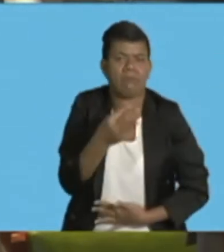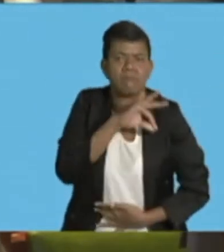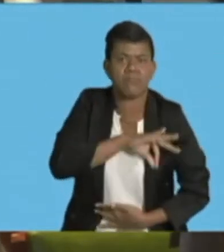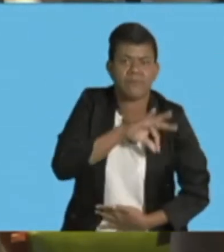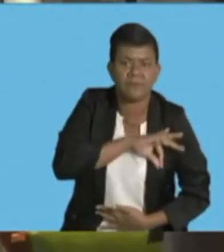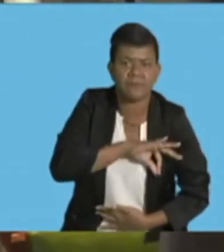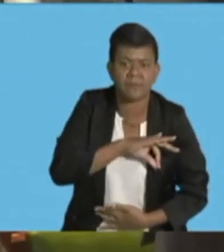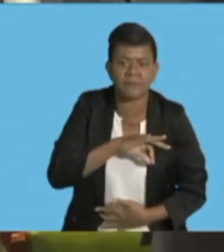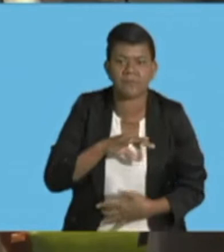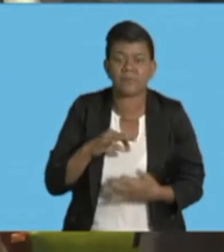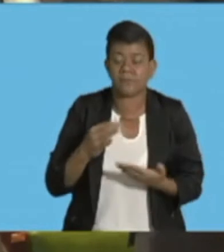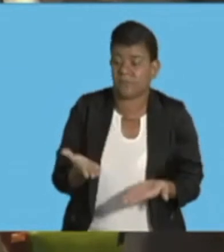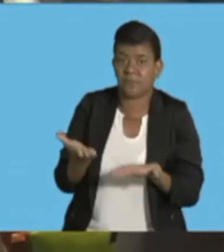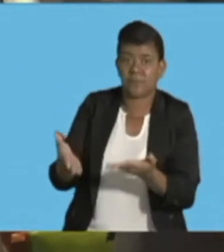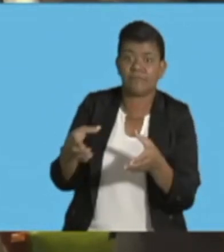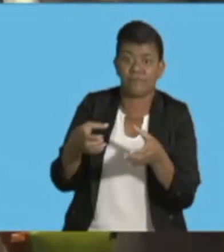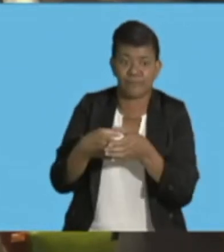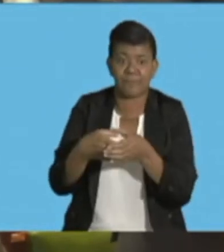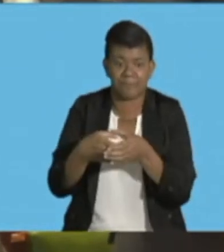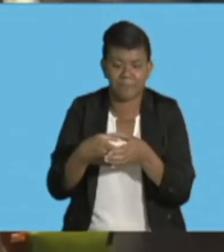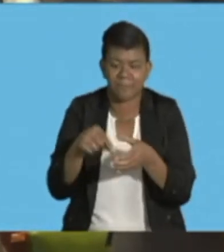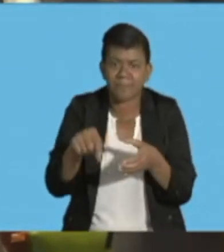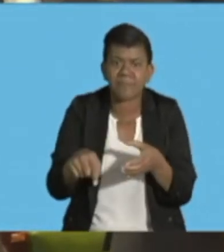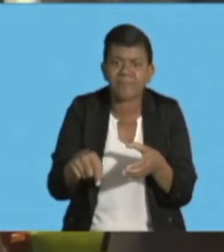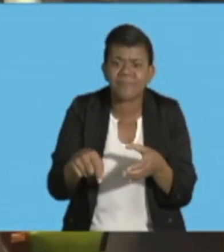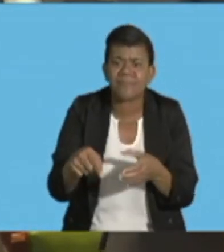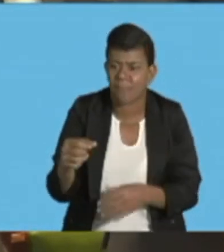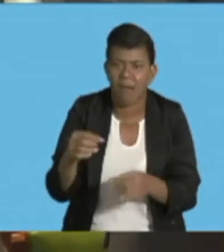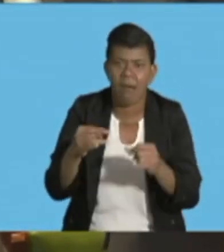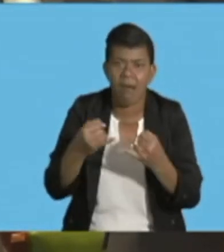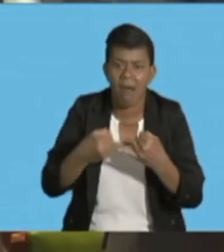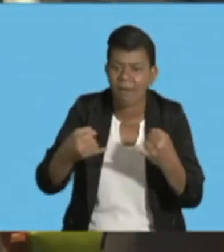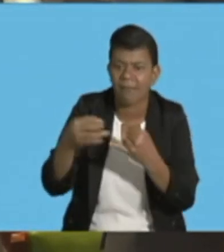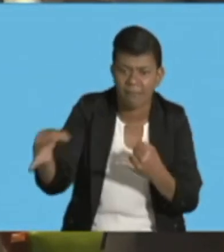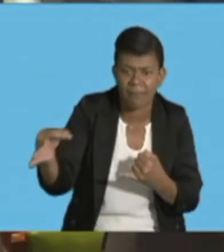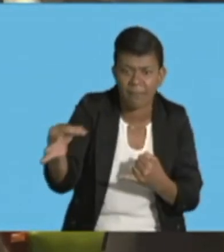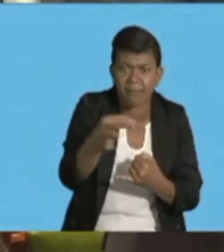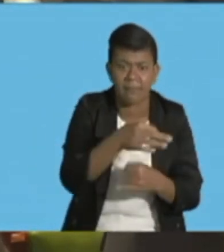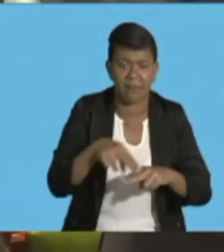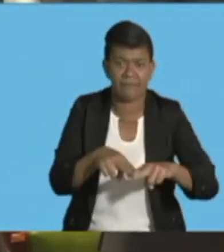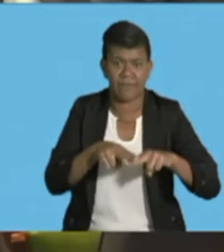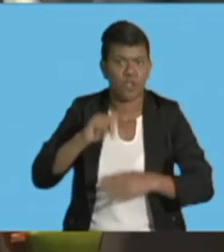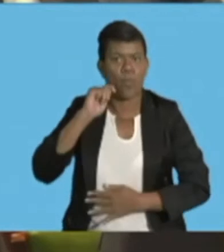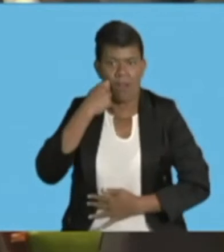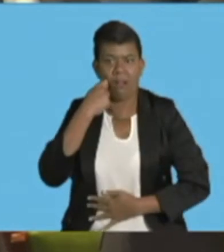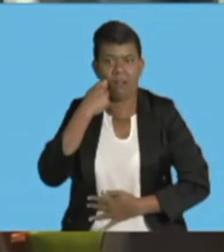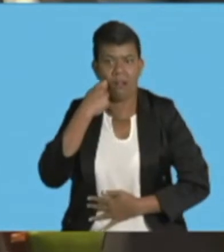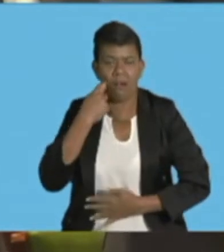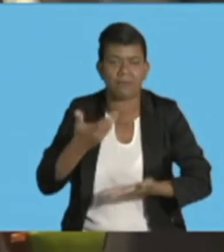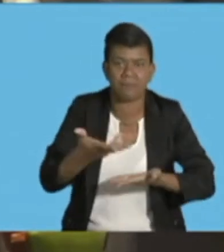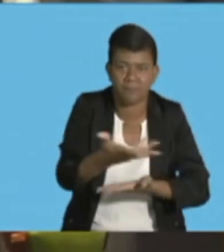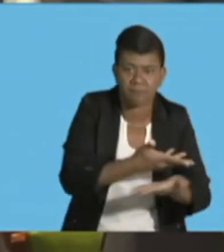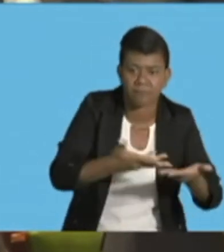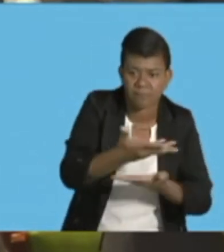States Forum in this respect, Mr. Speaker, sir. Fiji will continue to, in this respect, advance discussion on achieving priority action items and launch